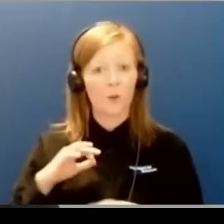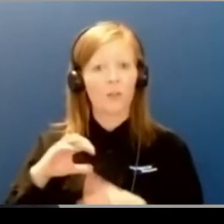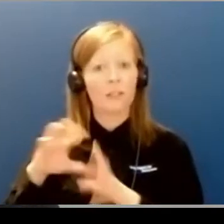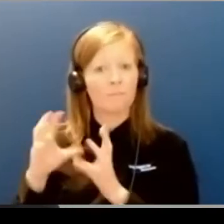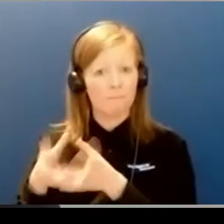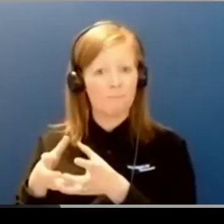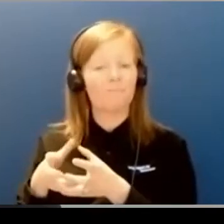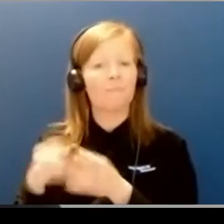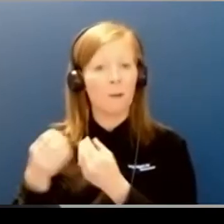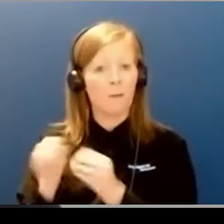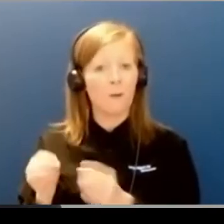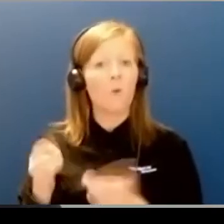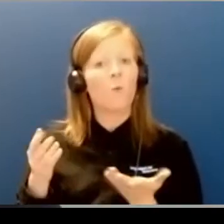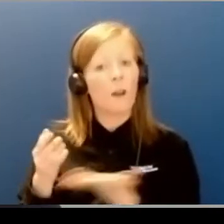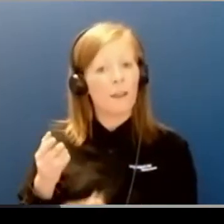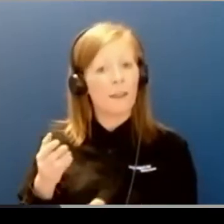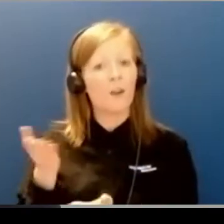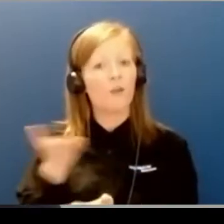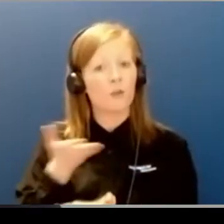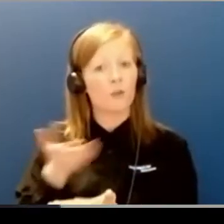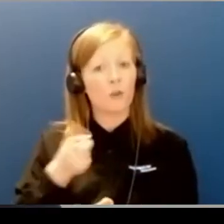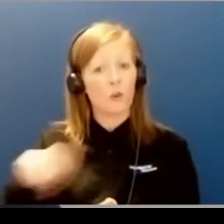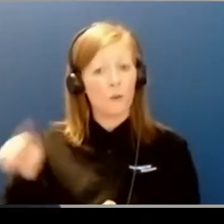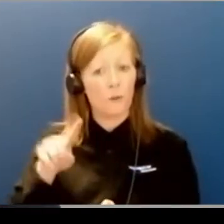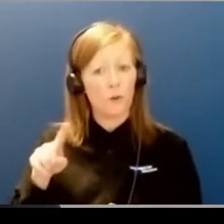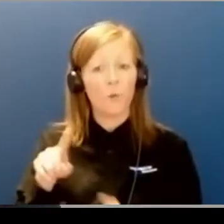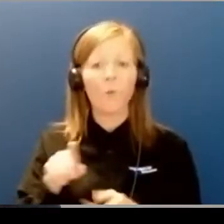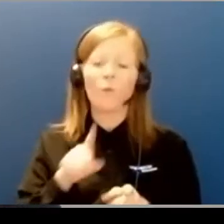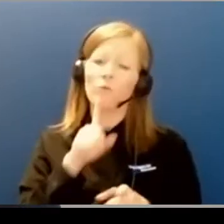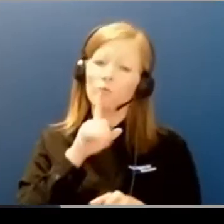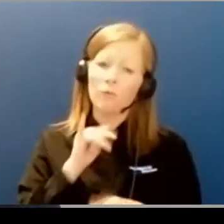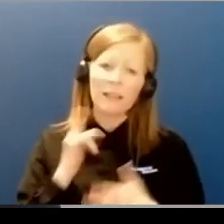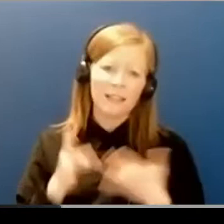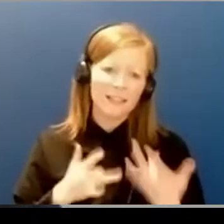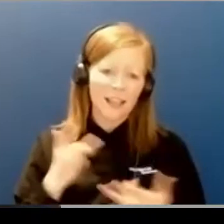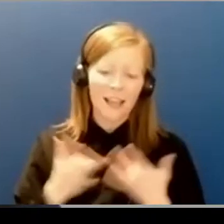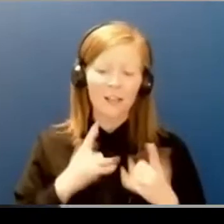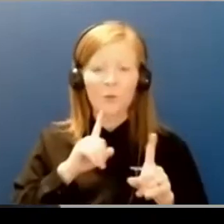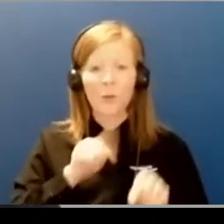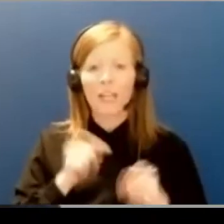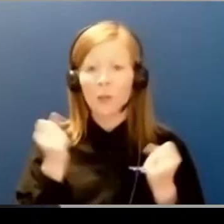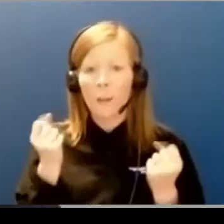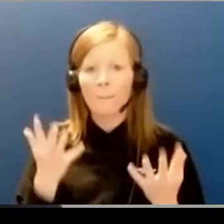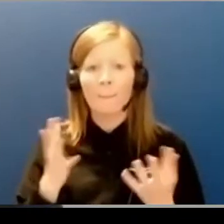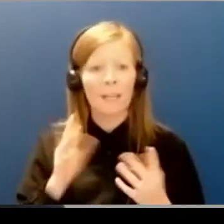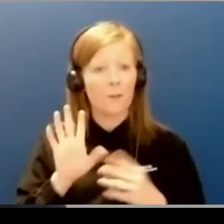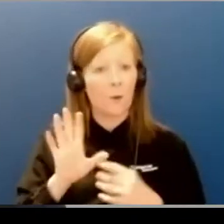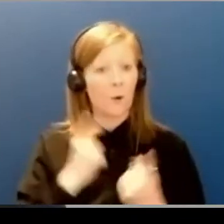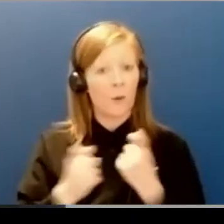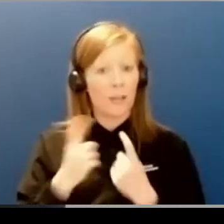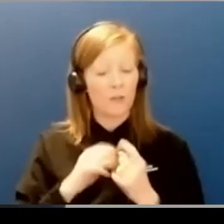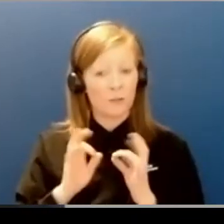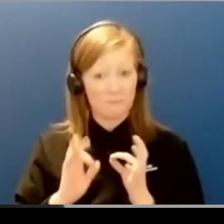also there to serve you. And we're really excited to be able to answer many questions that you guys may have.